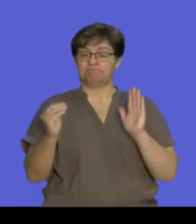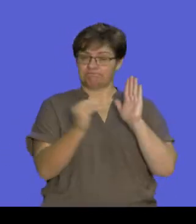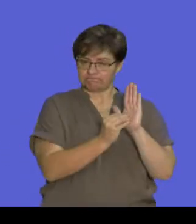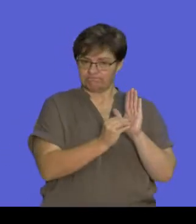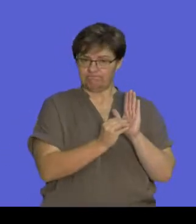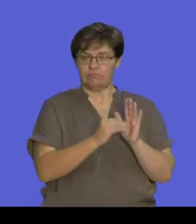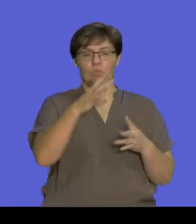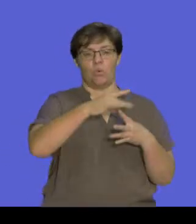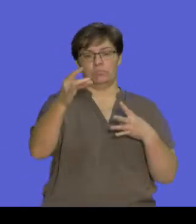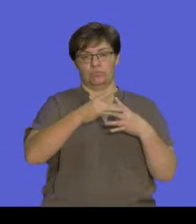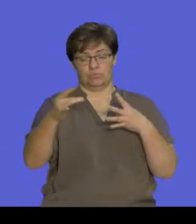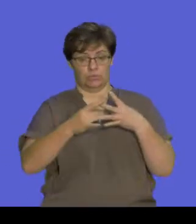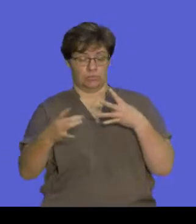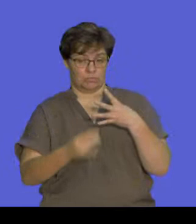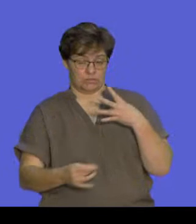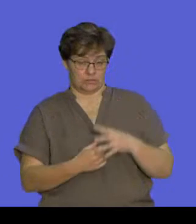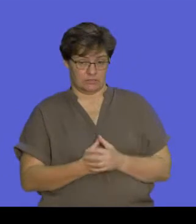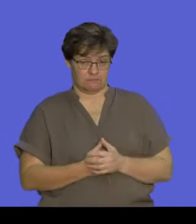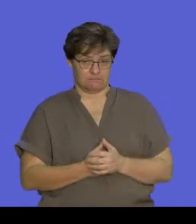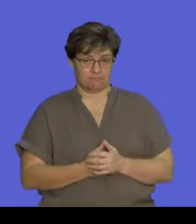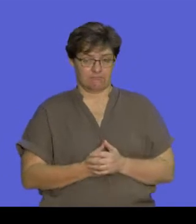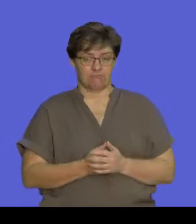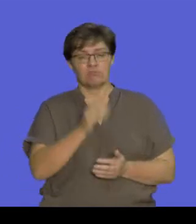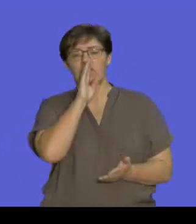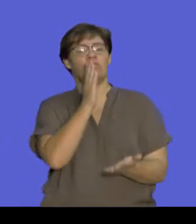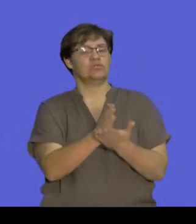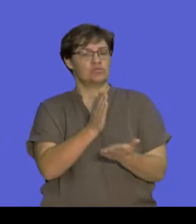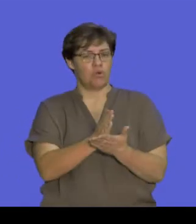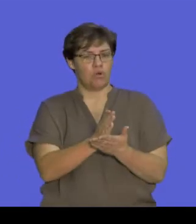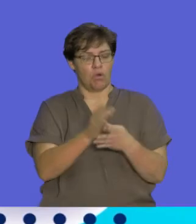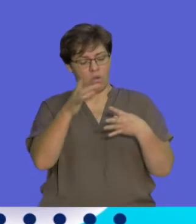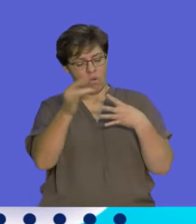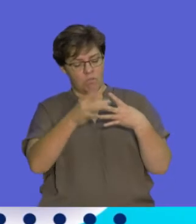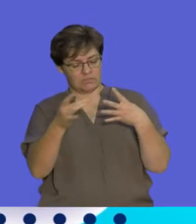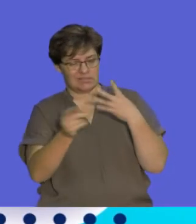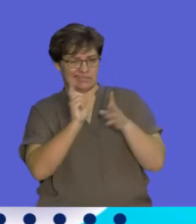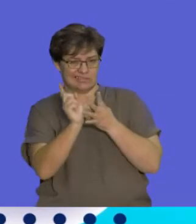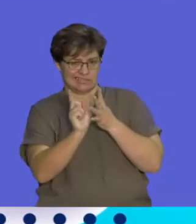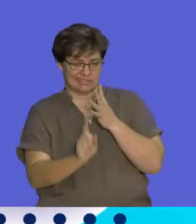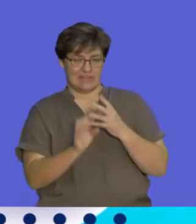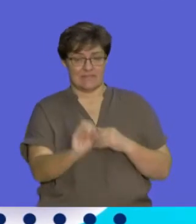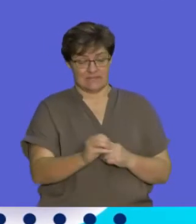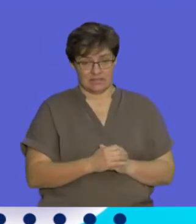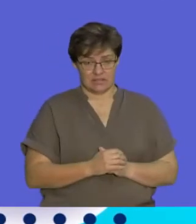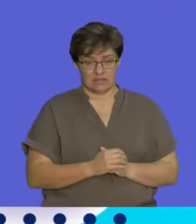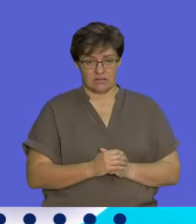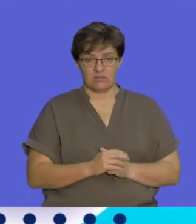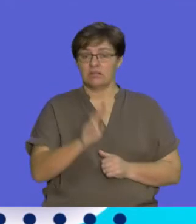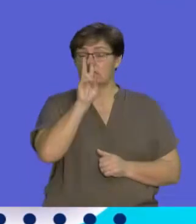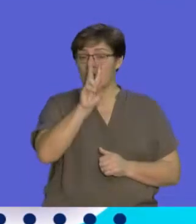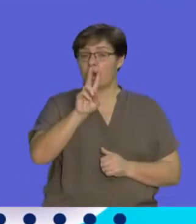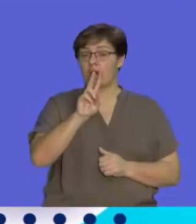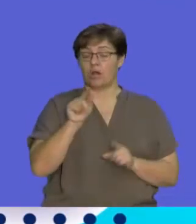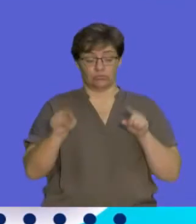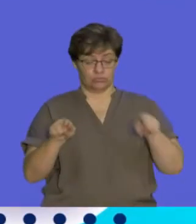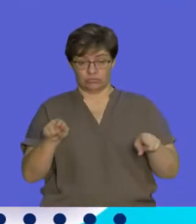the options. Okay, so we can make sure that we've got all the options. Can you see that there are 2 modes of